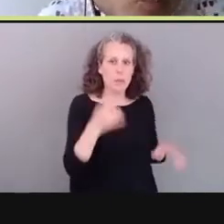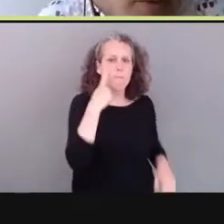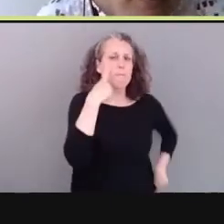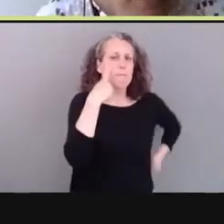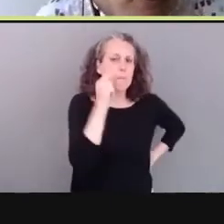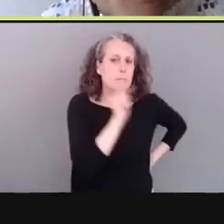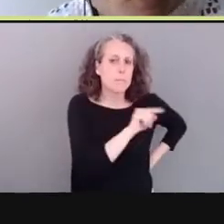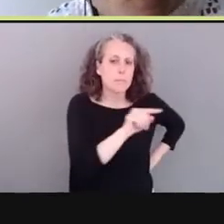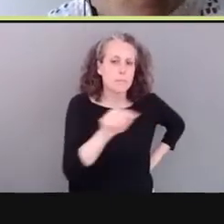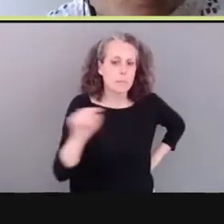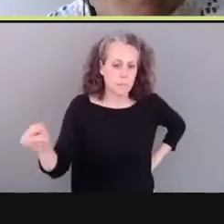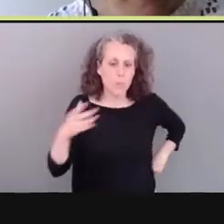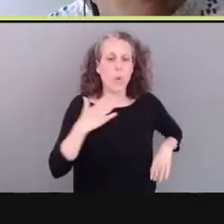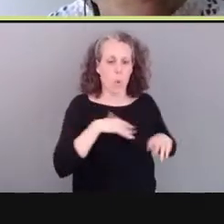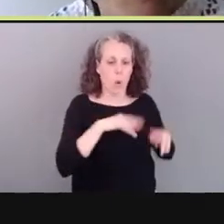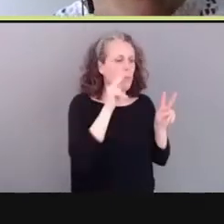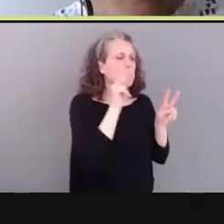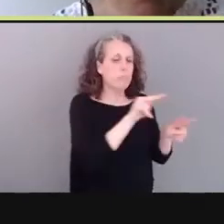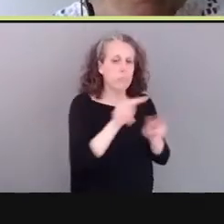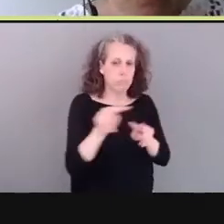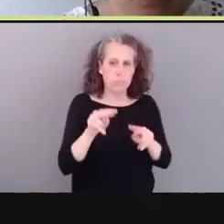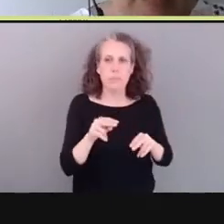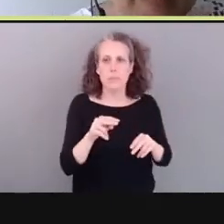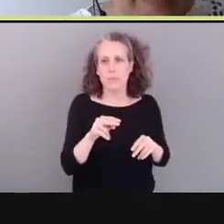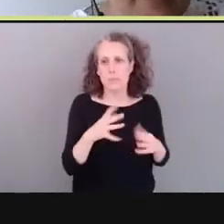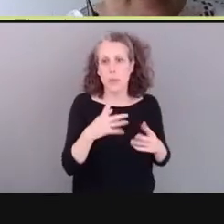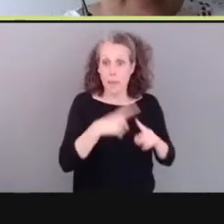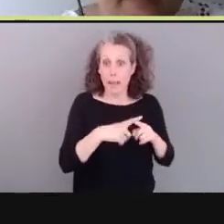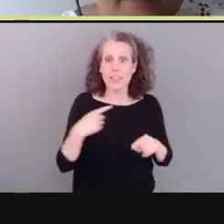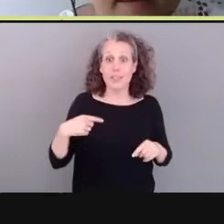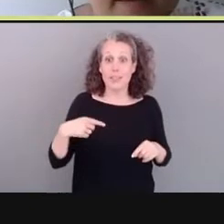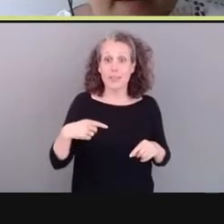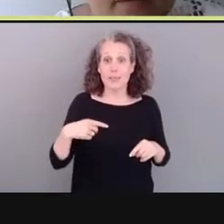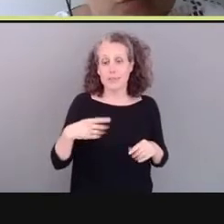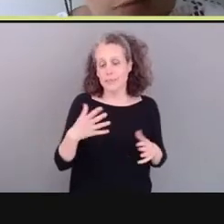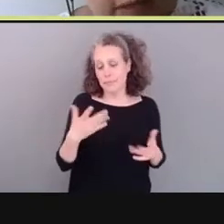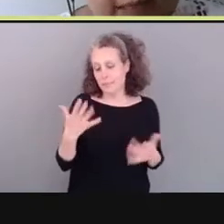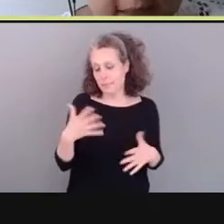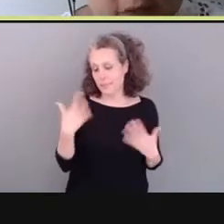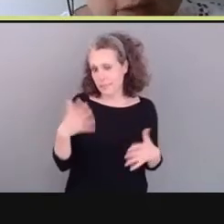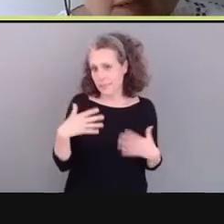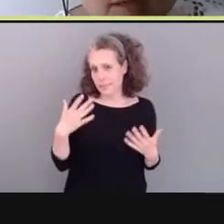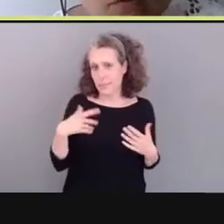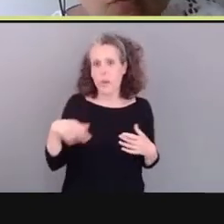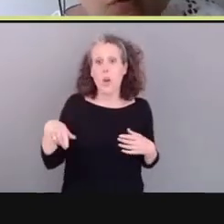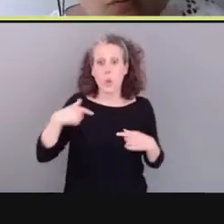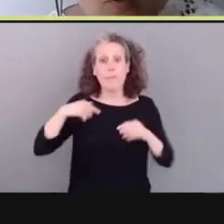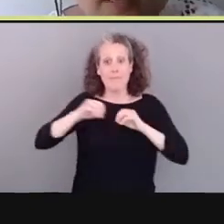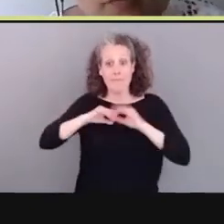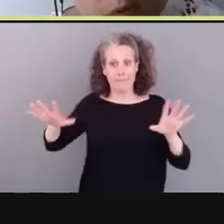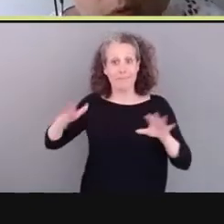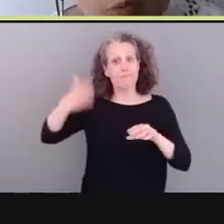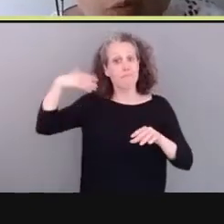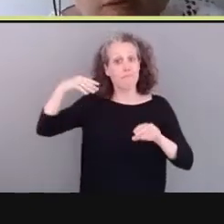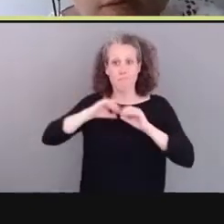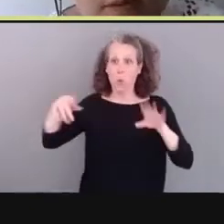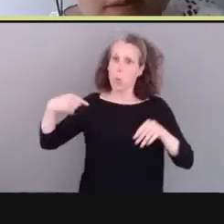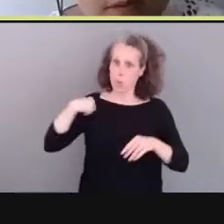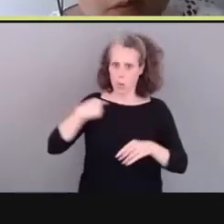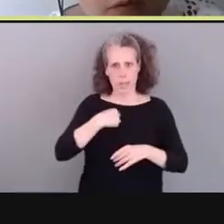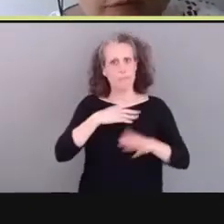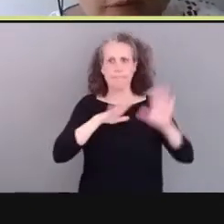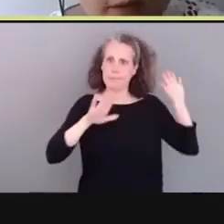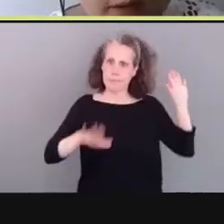also to monitor what we've said, what we'll do in the communication. So one is through